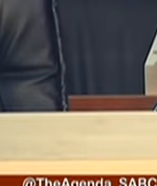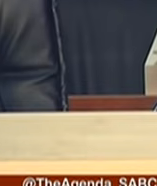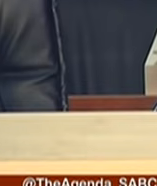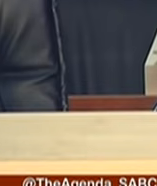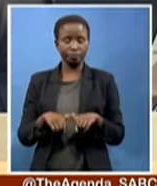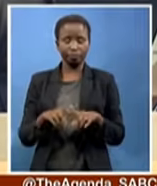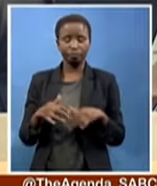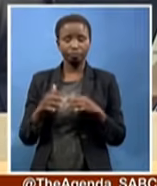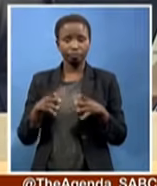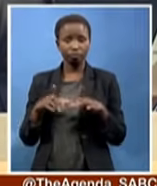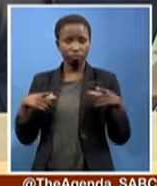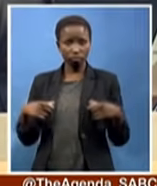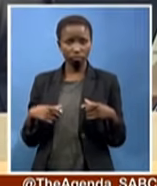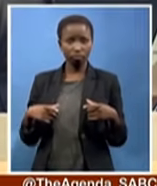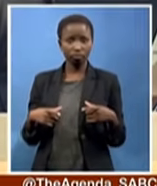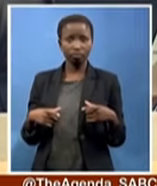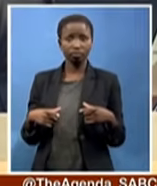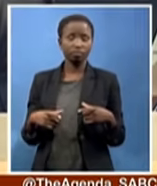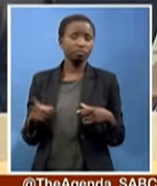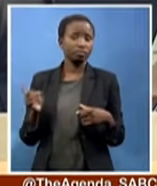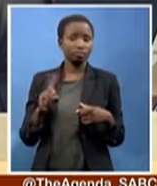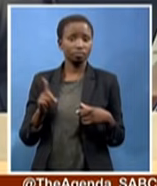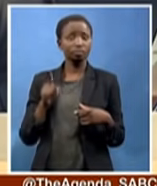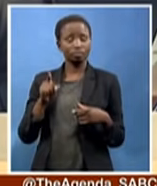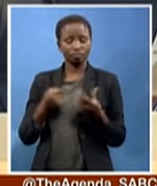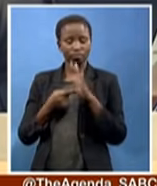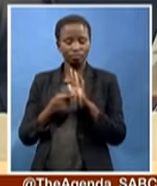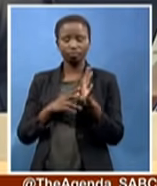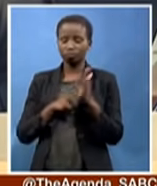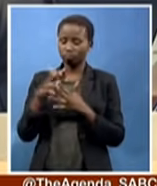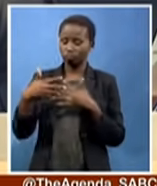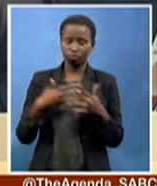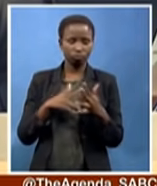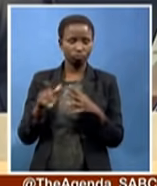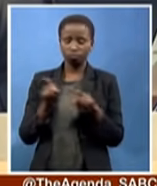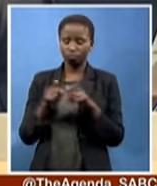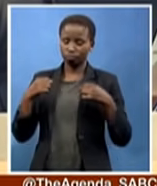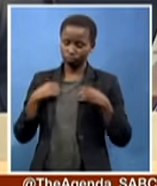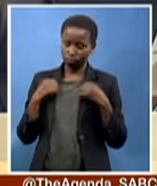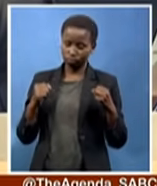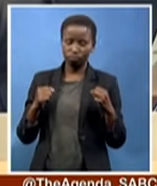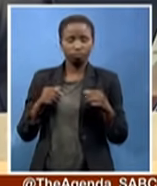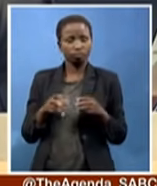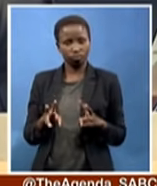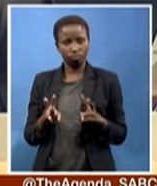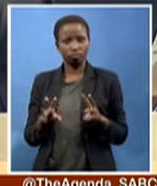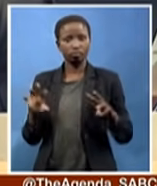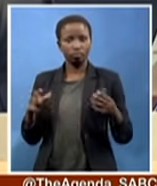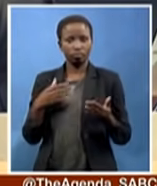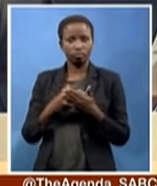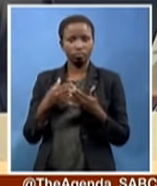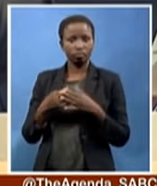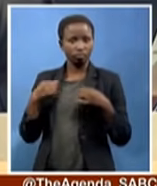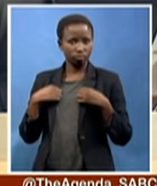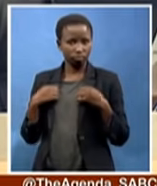very transparent and open manner, opening up the can of worms of corruption and